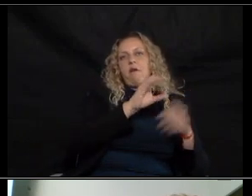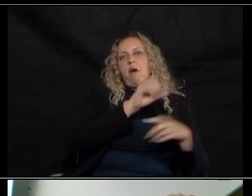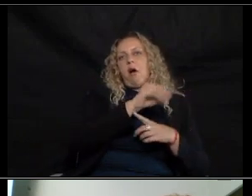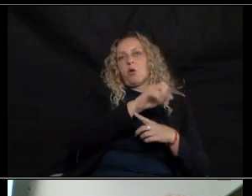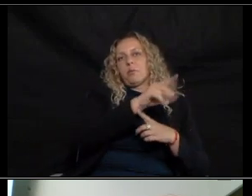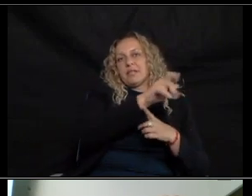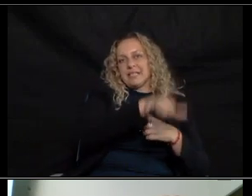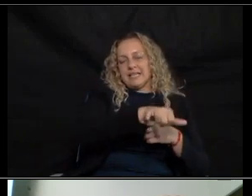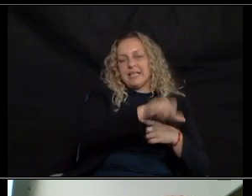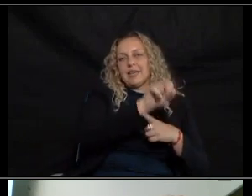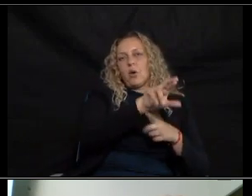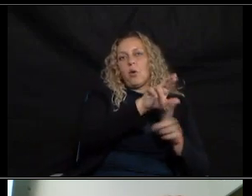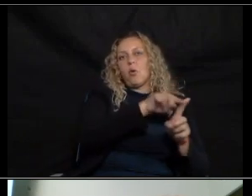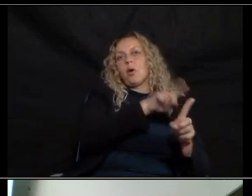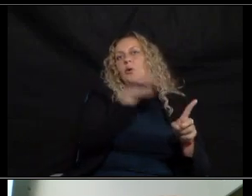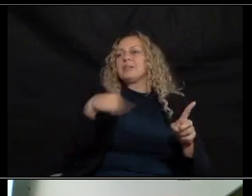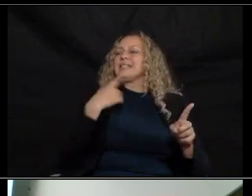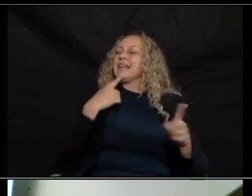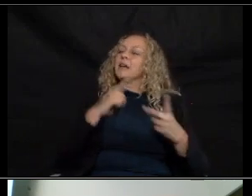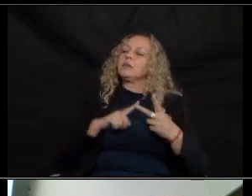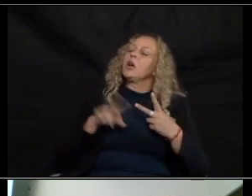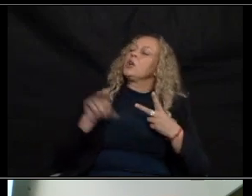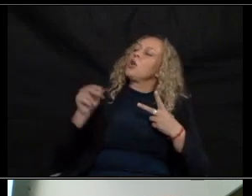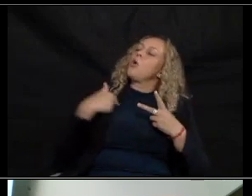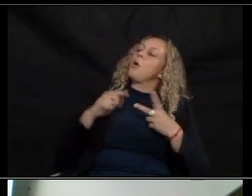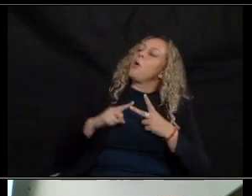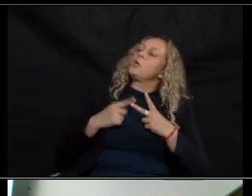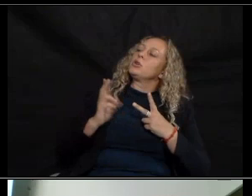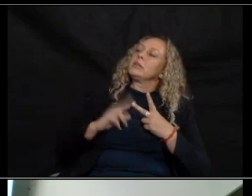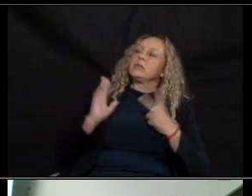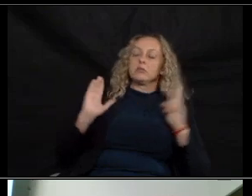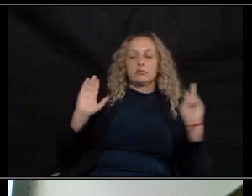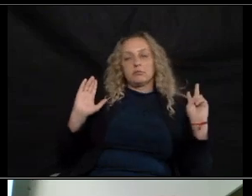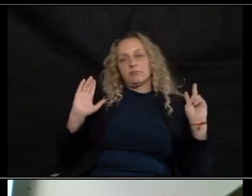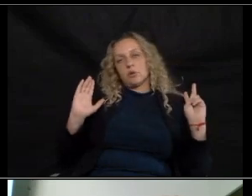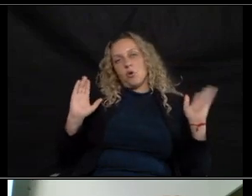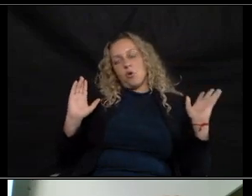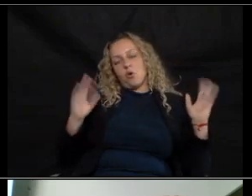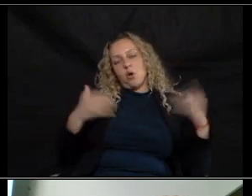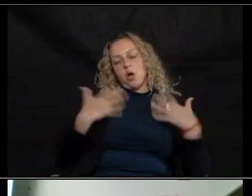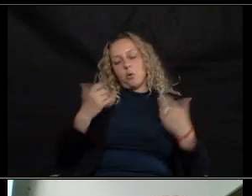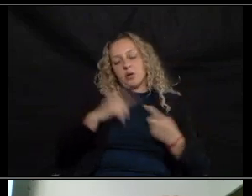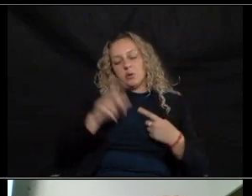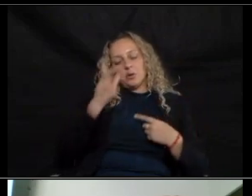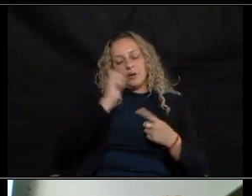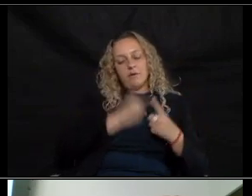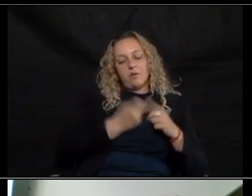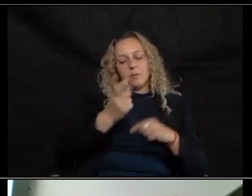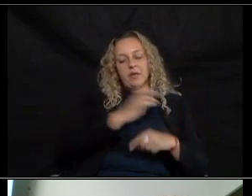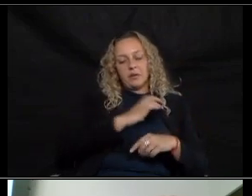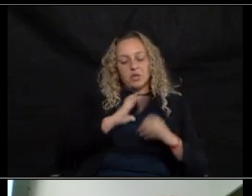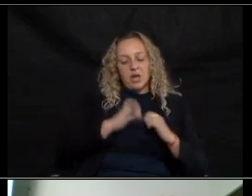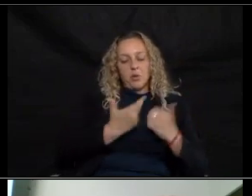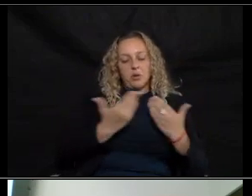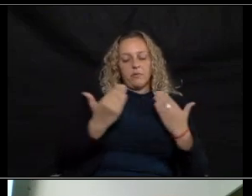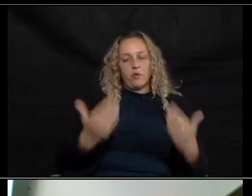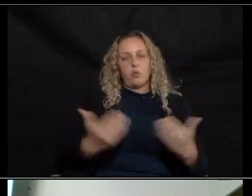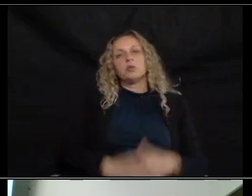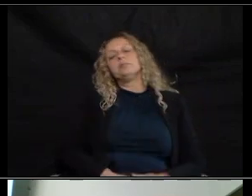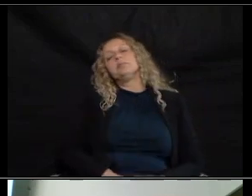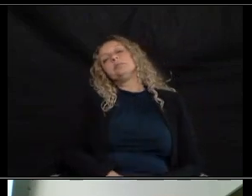or we can say, no, we want the original deal. So I'll wait to hear from the commission how we would like to move